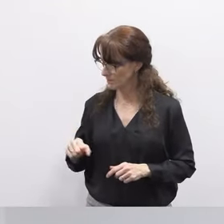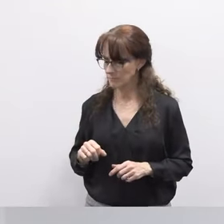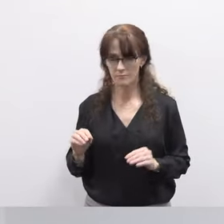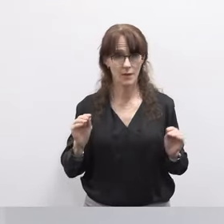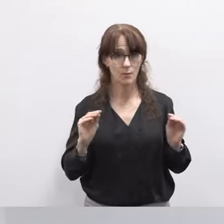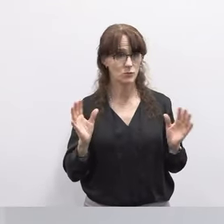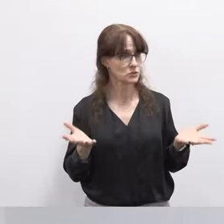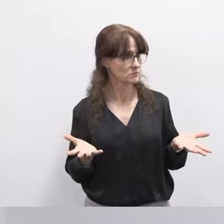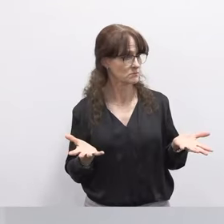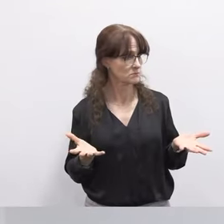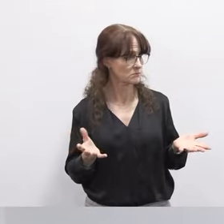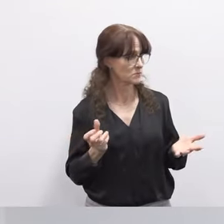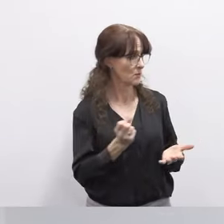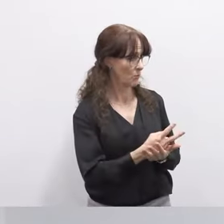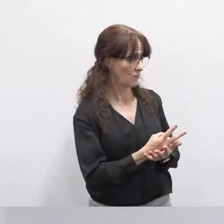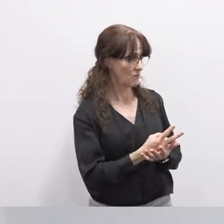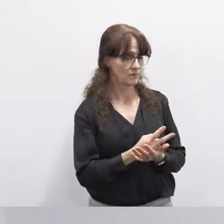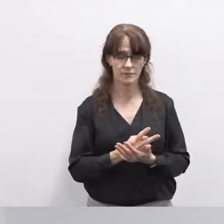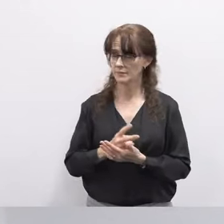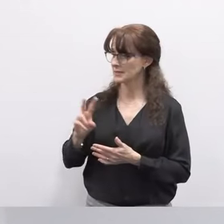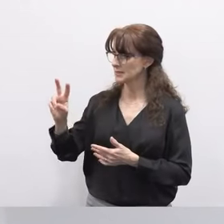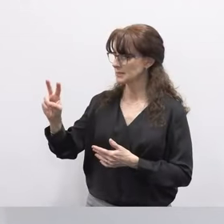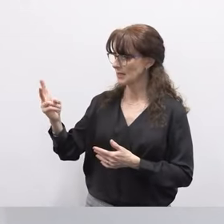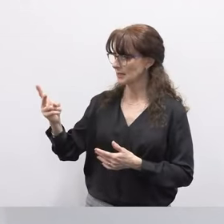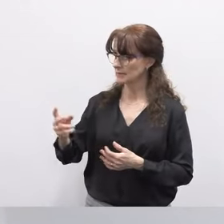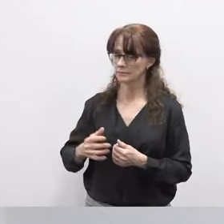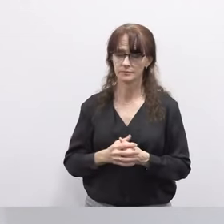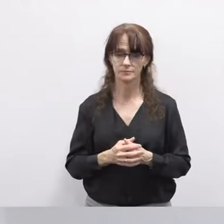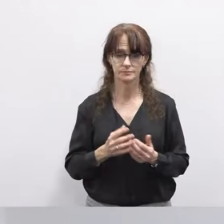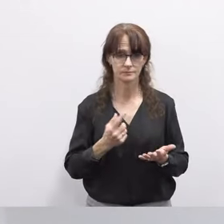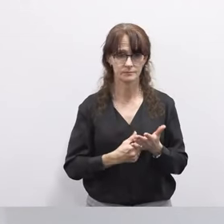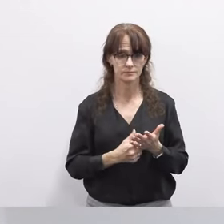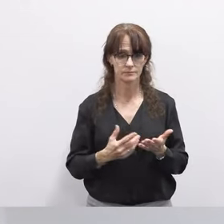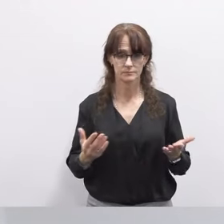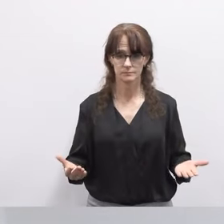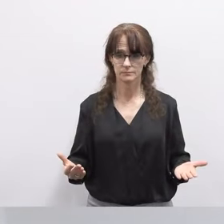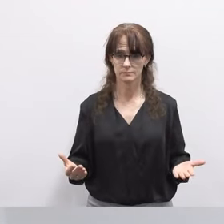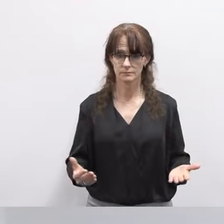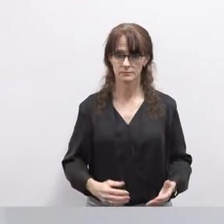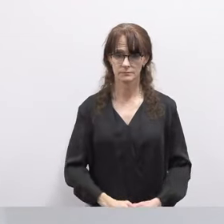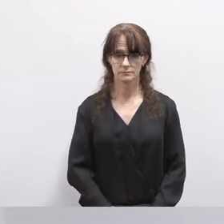Motion? Move approval. Second. Discussion?